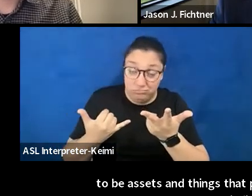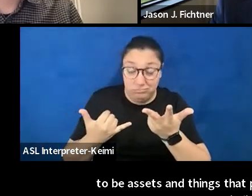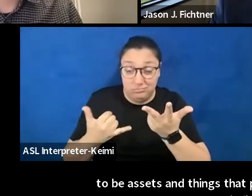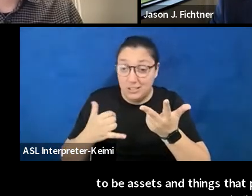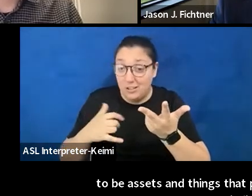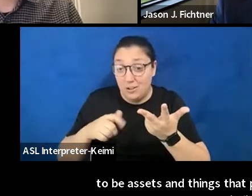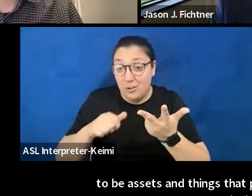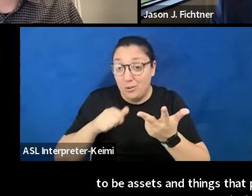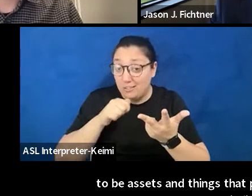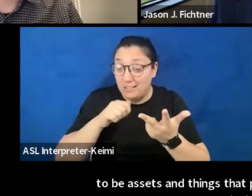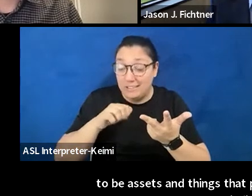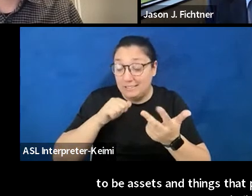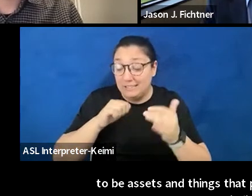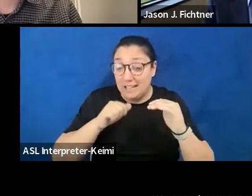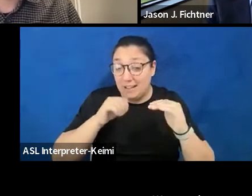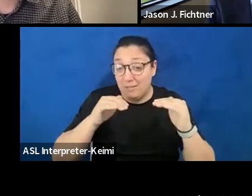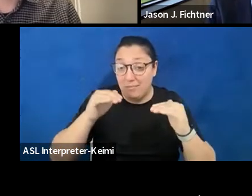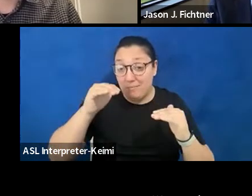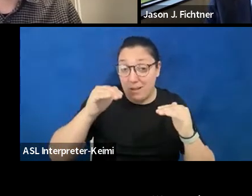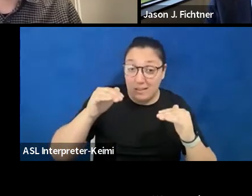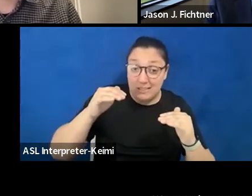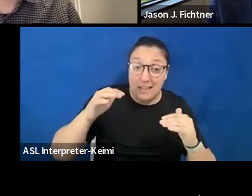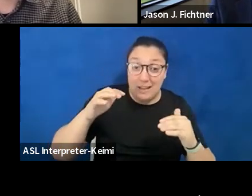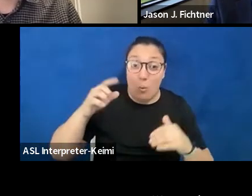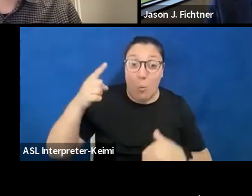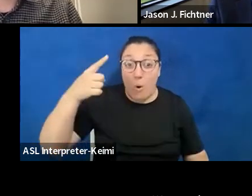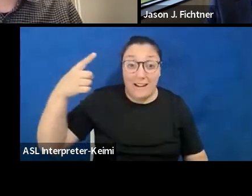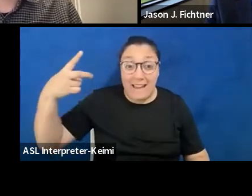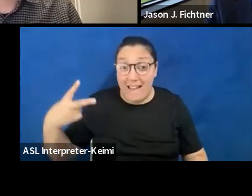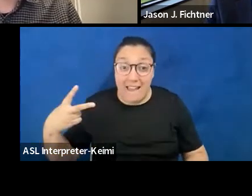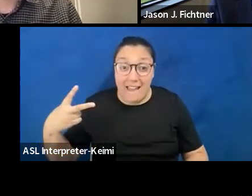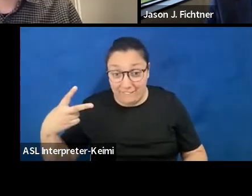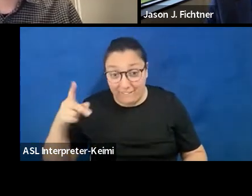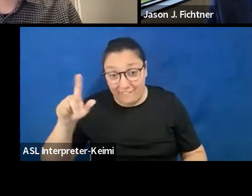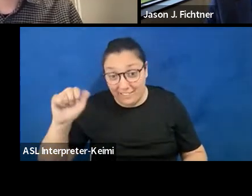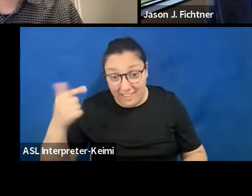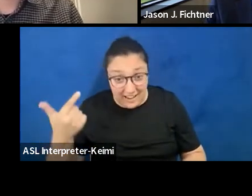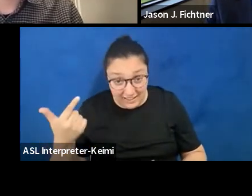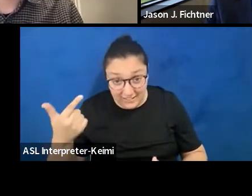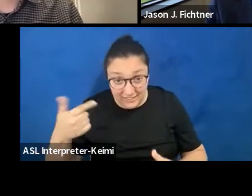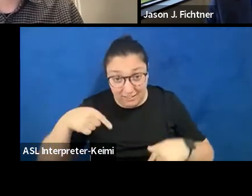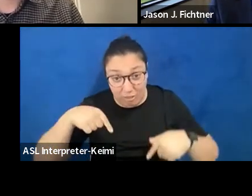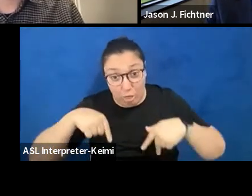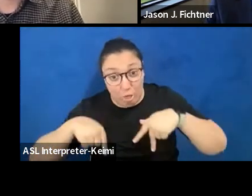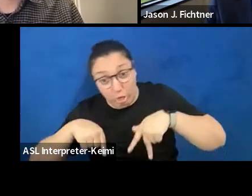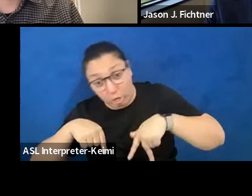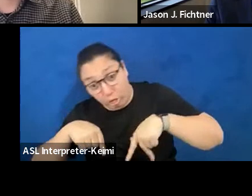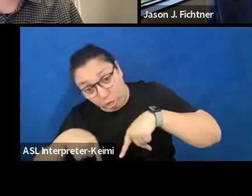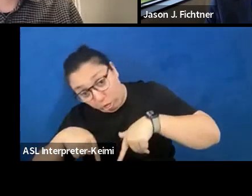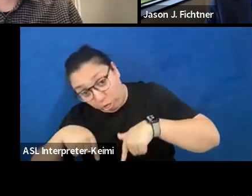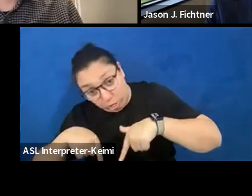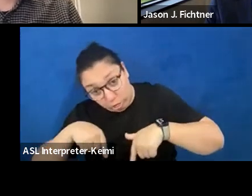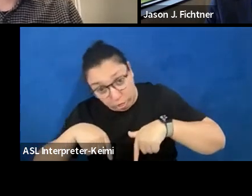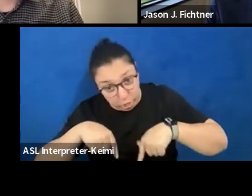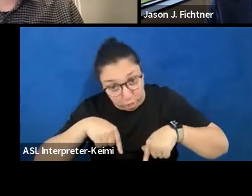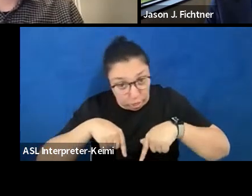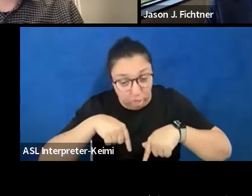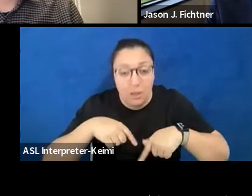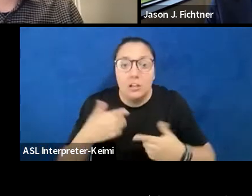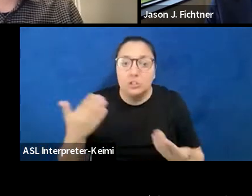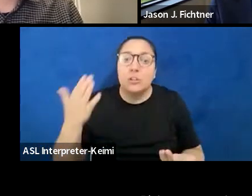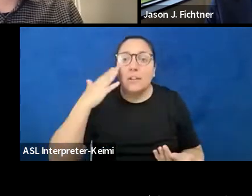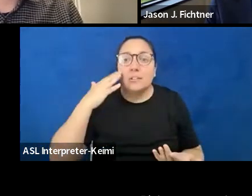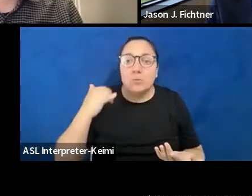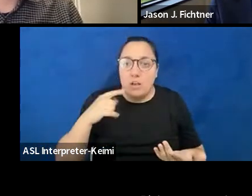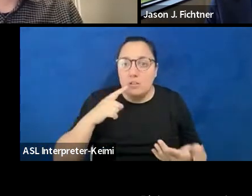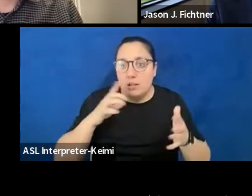unbalanced leg and a half, maybe. And so that's what I think is driving a lot of the discussions these